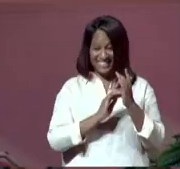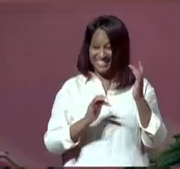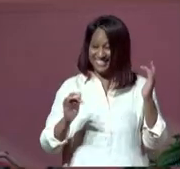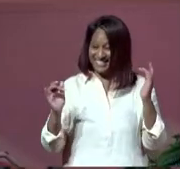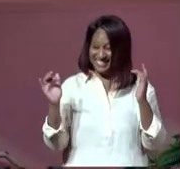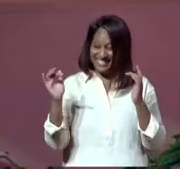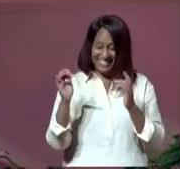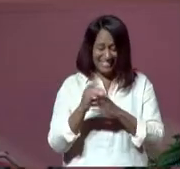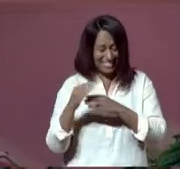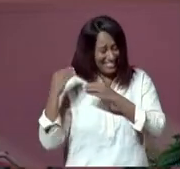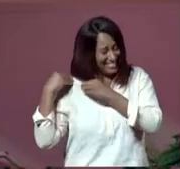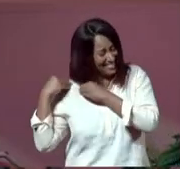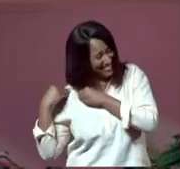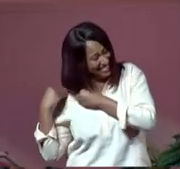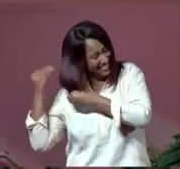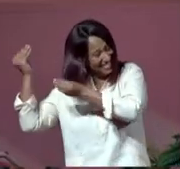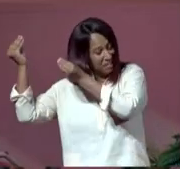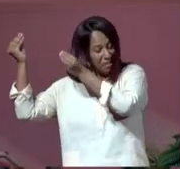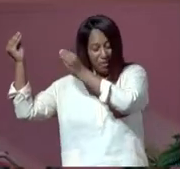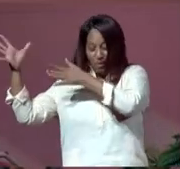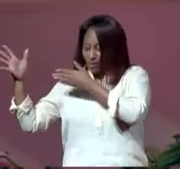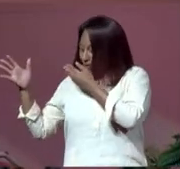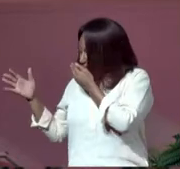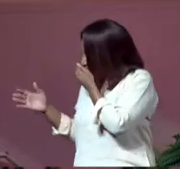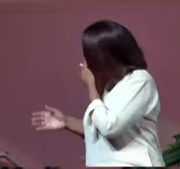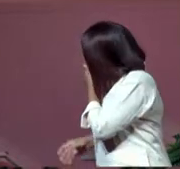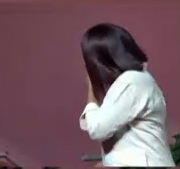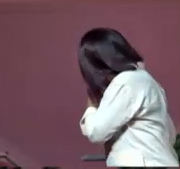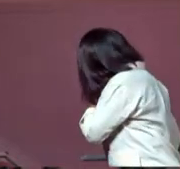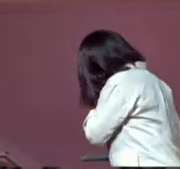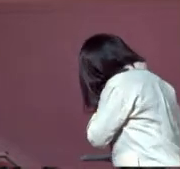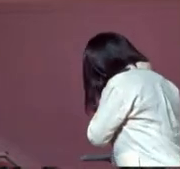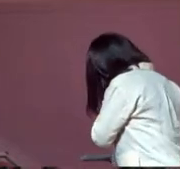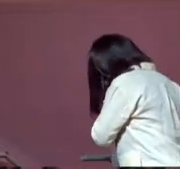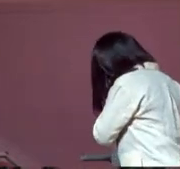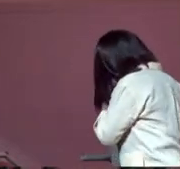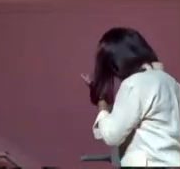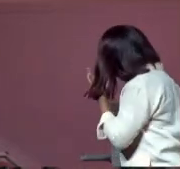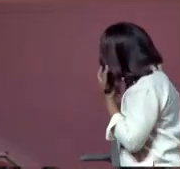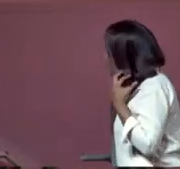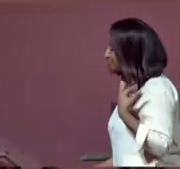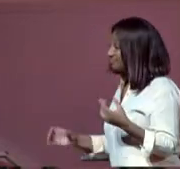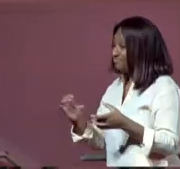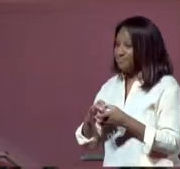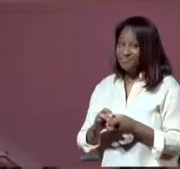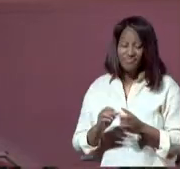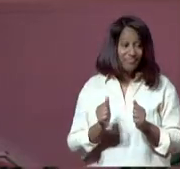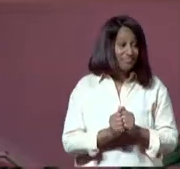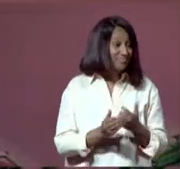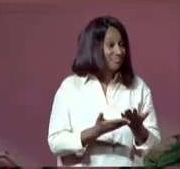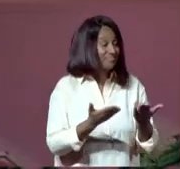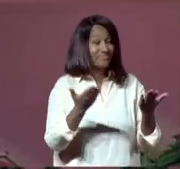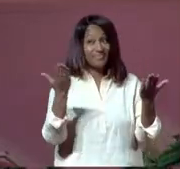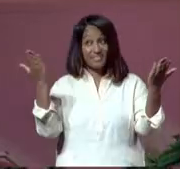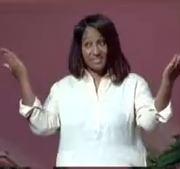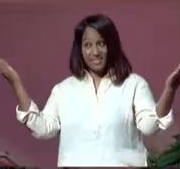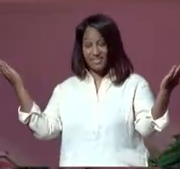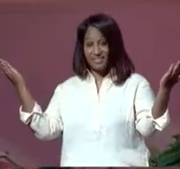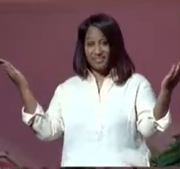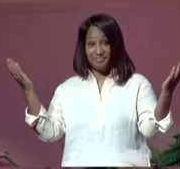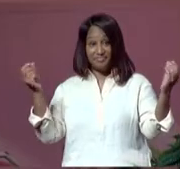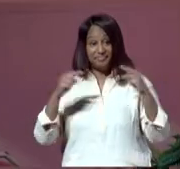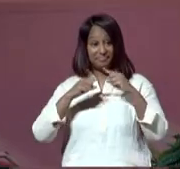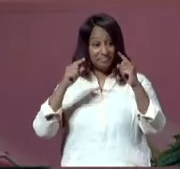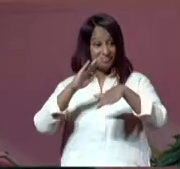down. And they, oh God, have connected with you. And they are telling everybody, come see a man.